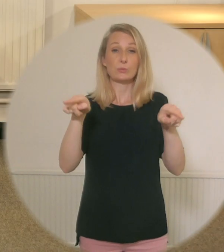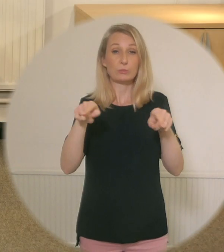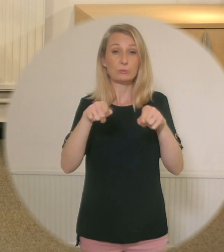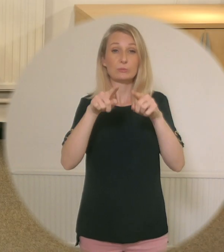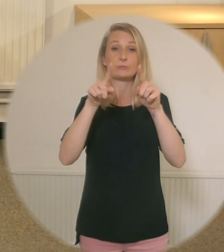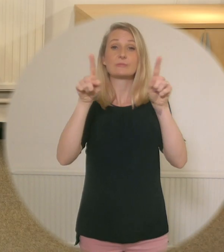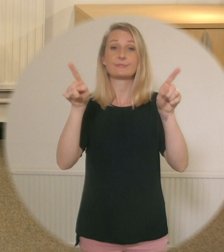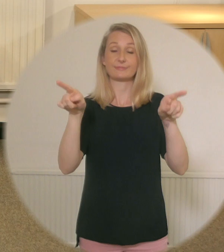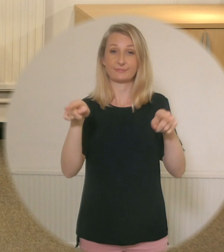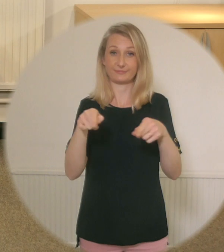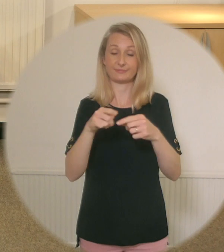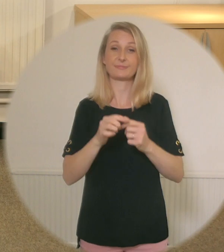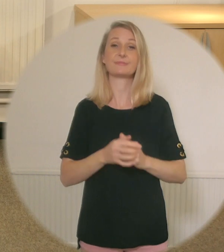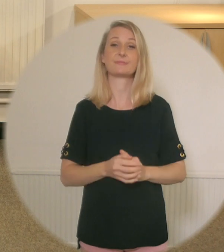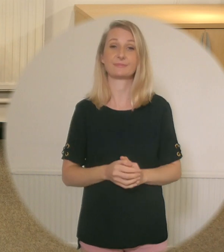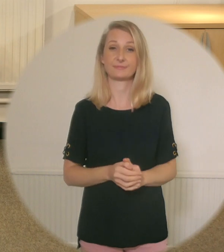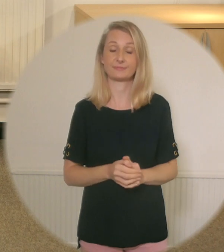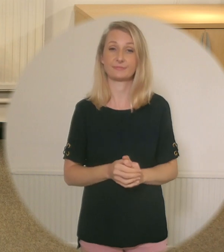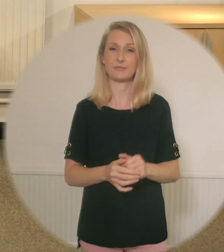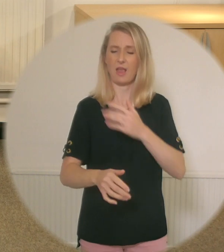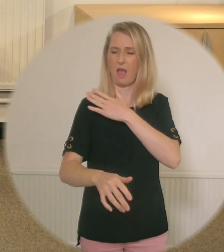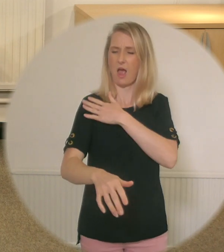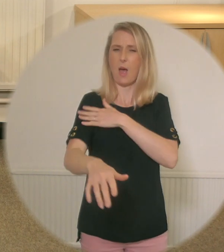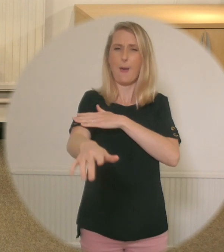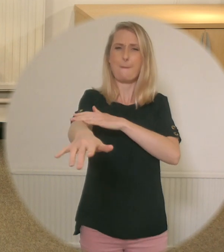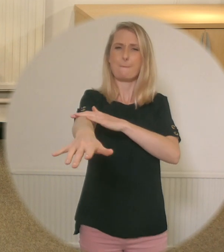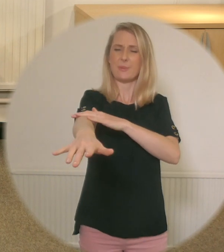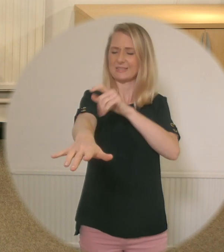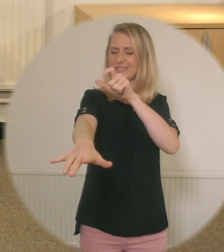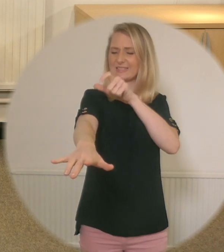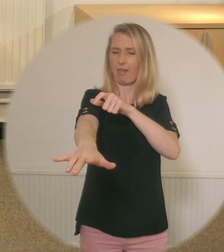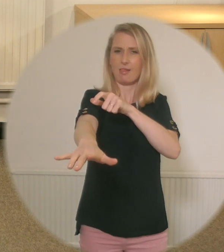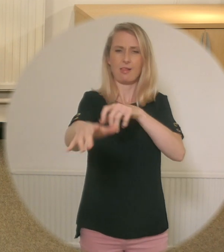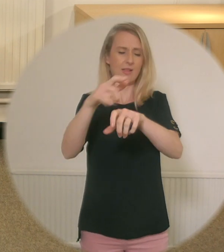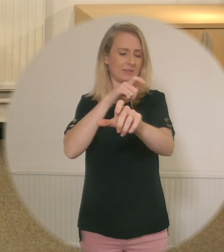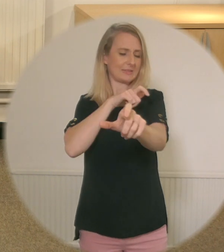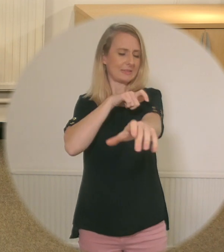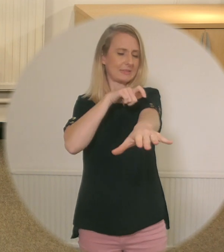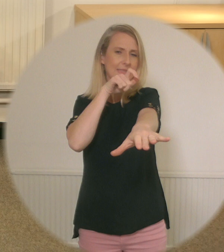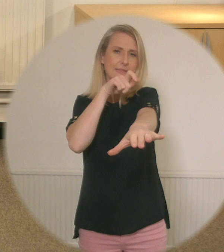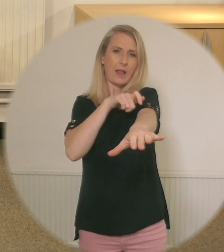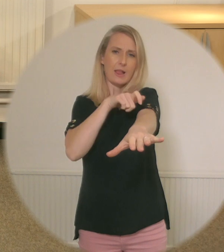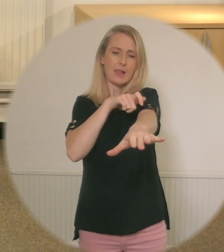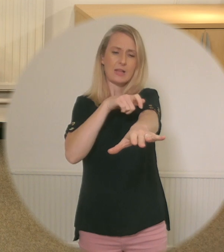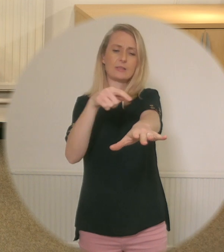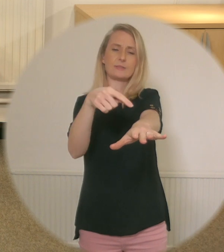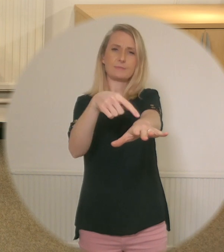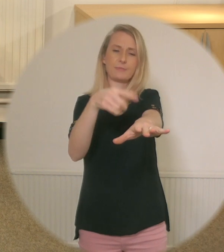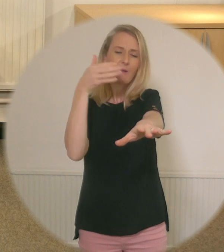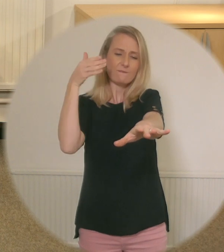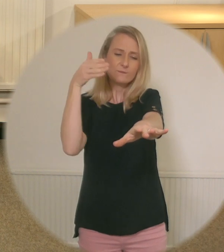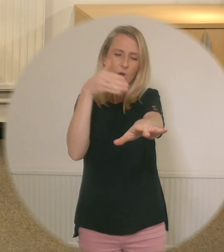circles. Keep your arms as still as you can and allow the movement to happen just in your